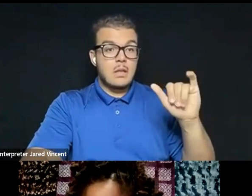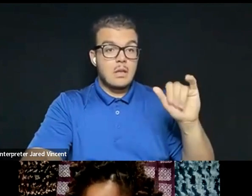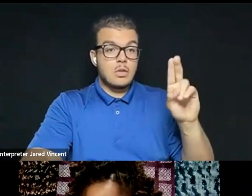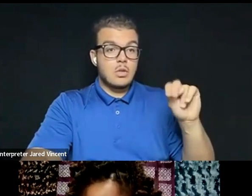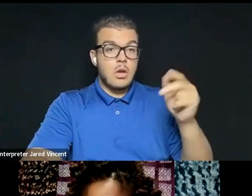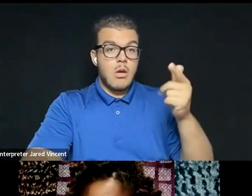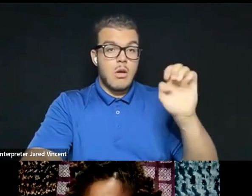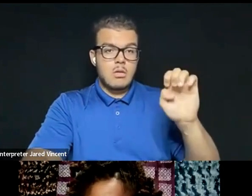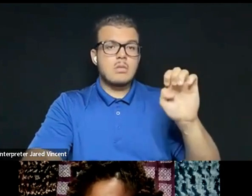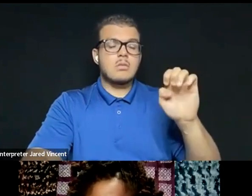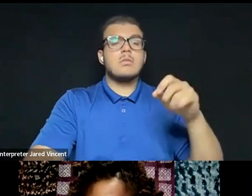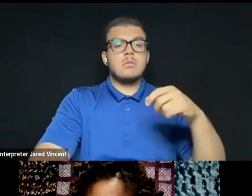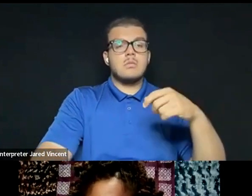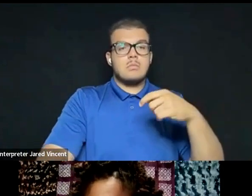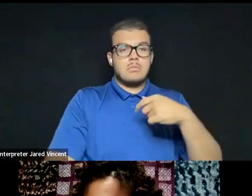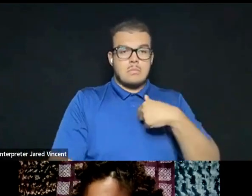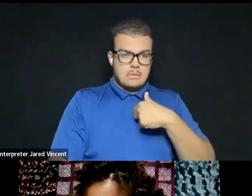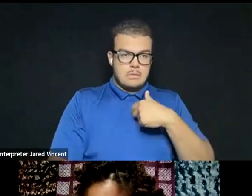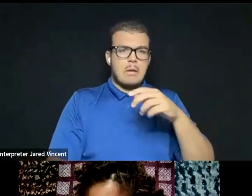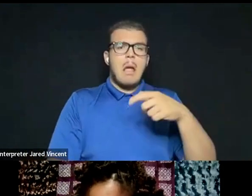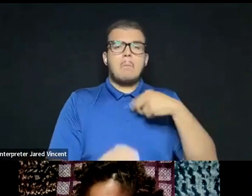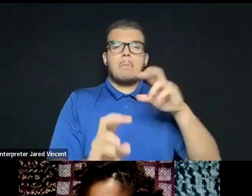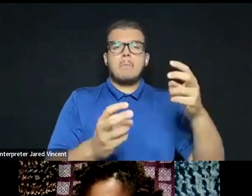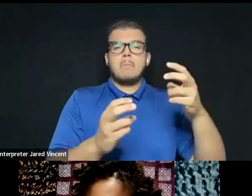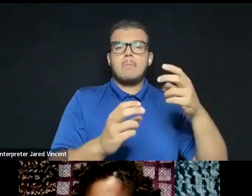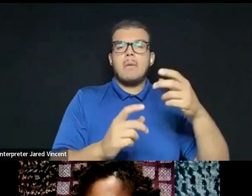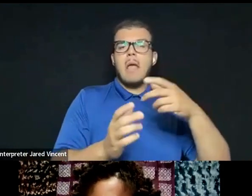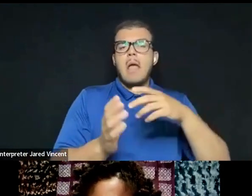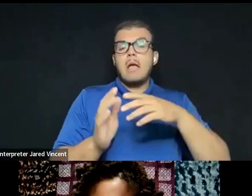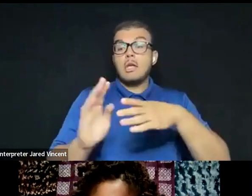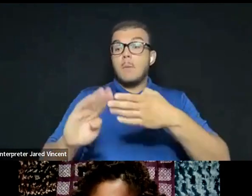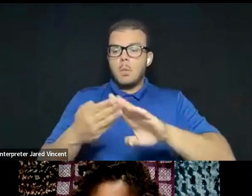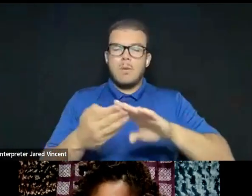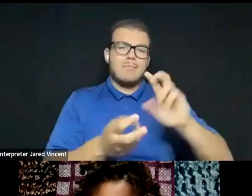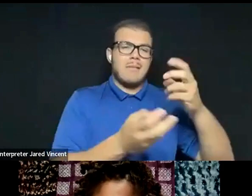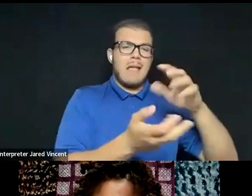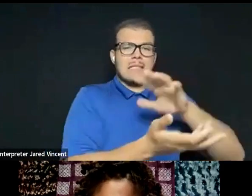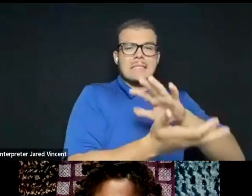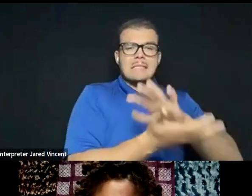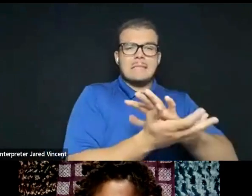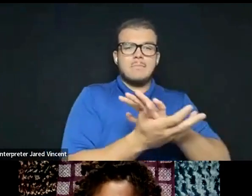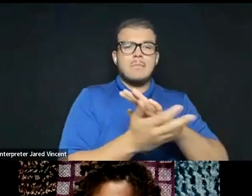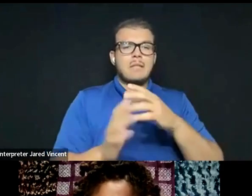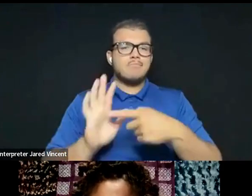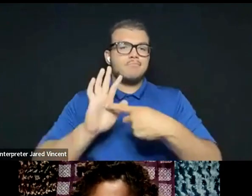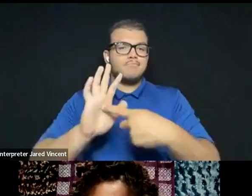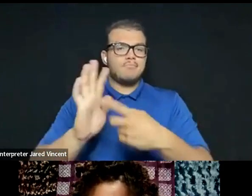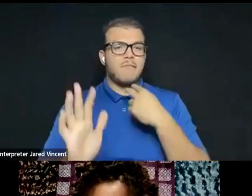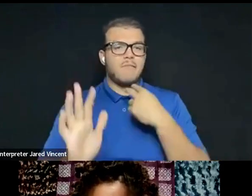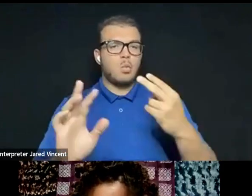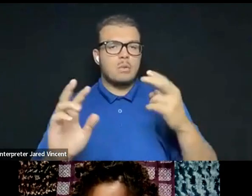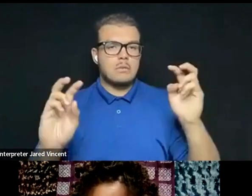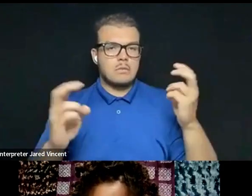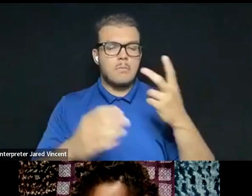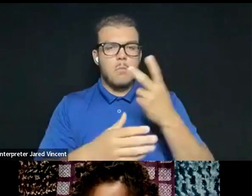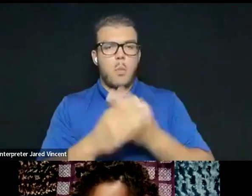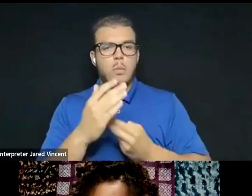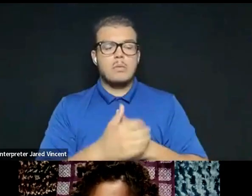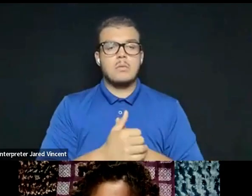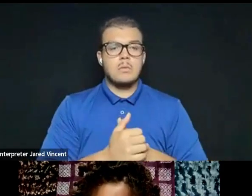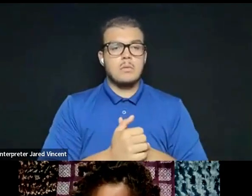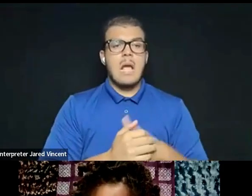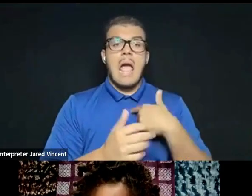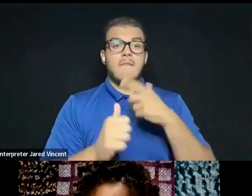I'm representing an academic voice, but also a community voice. And so I'll break that down. But I wanted to start off by telling